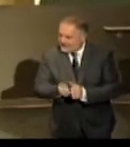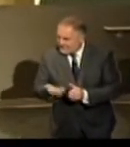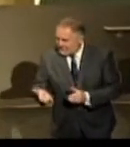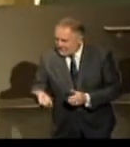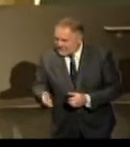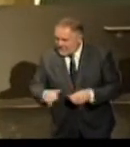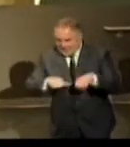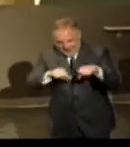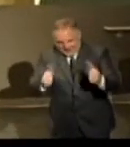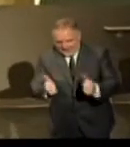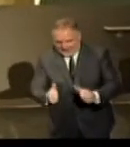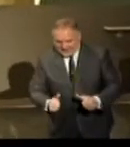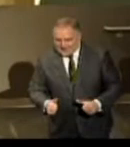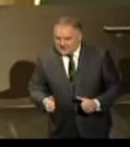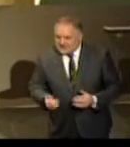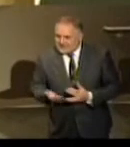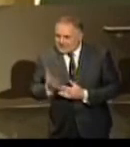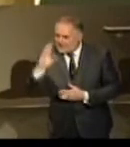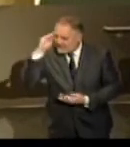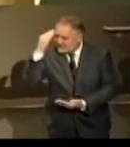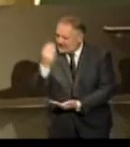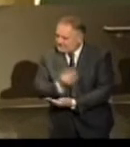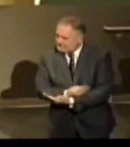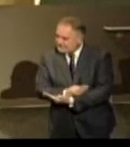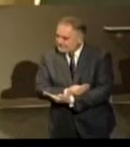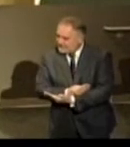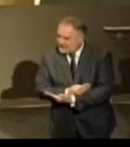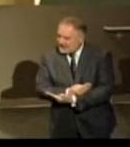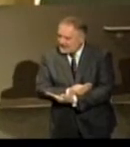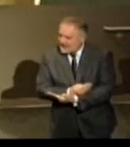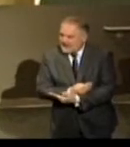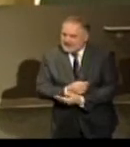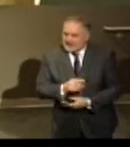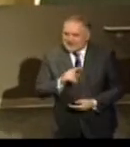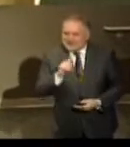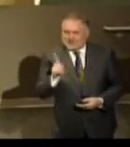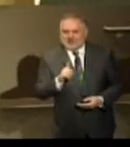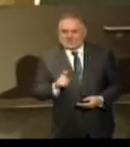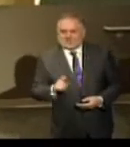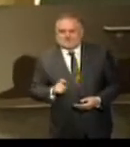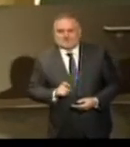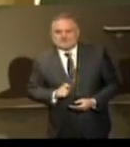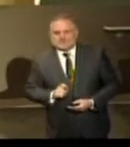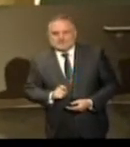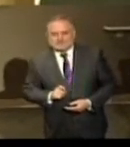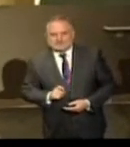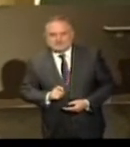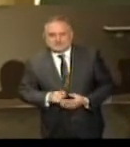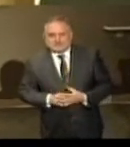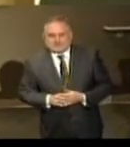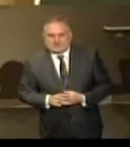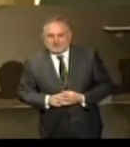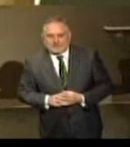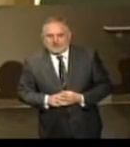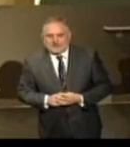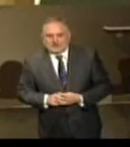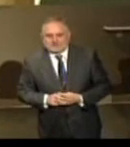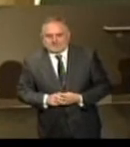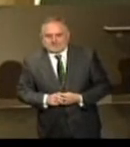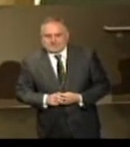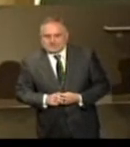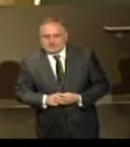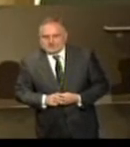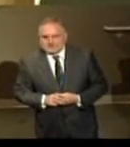he fashioned them by his Son. And there's a question I always like to ask, and not just skip over this point, because it would be so easy for me to just jump